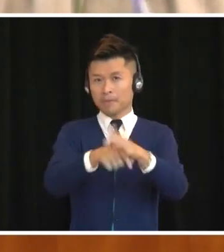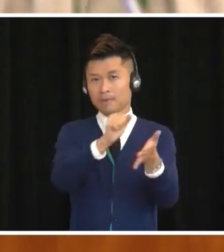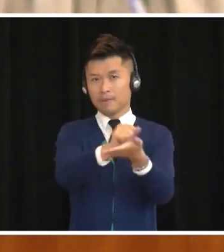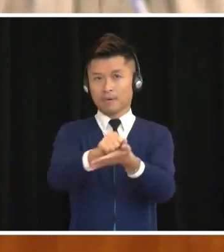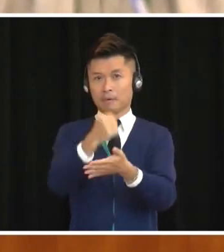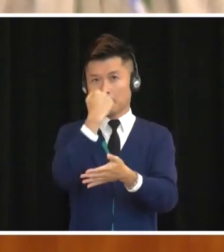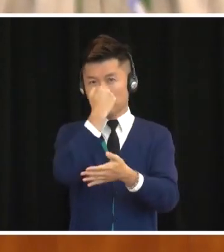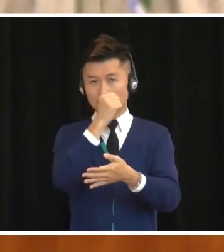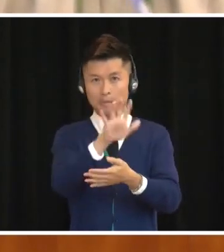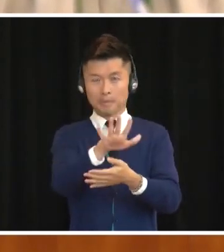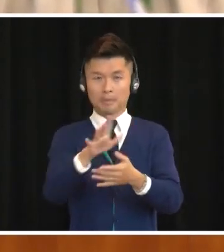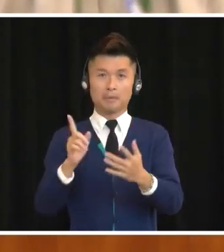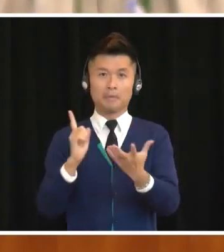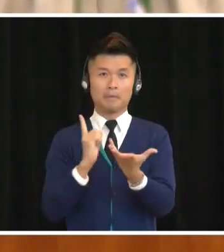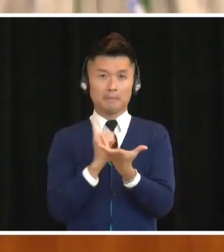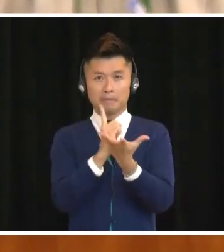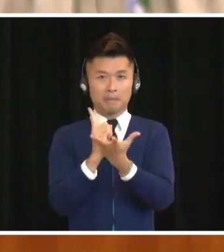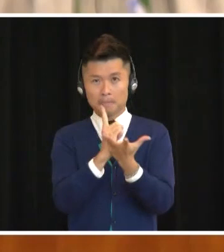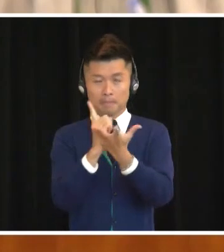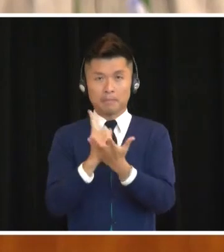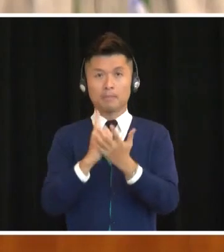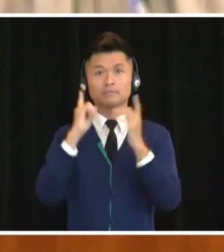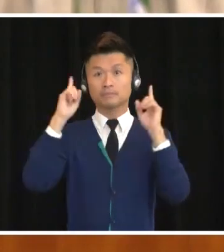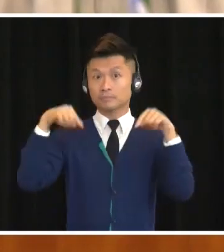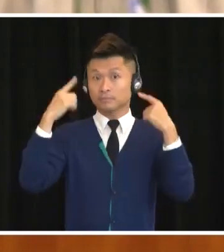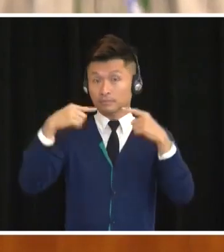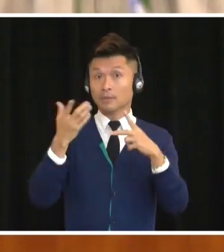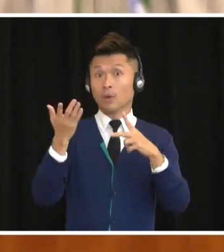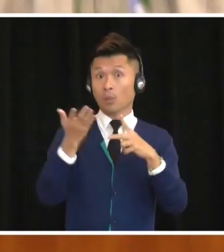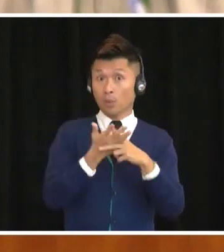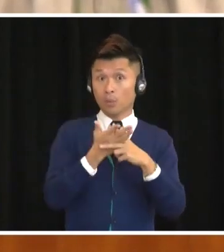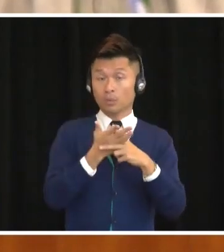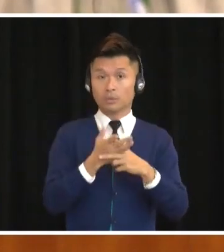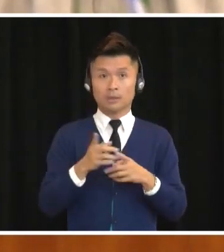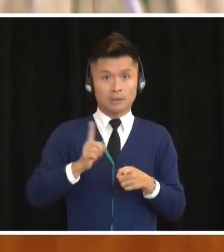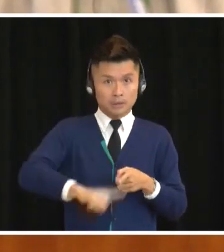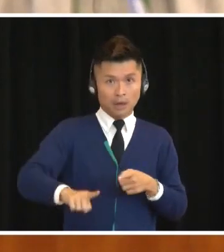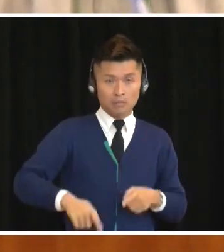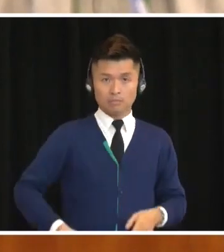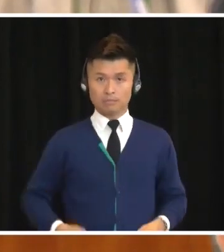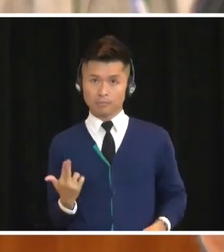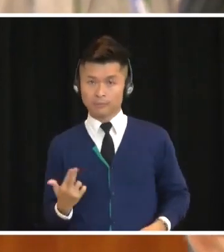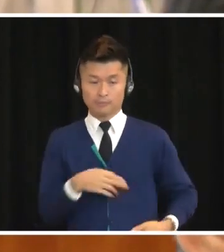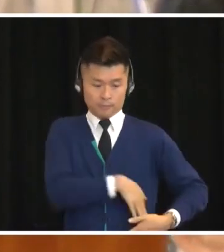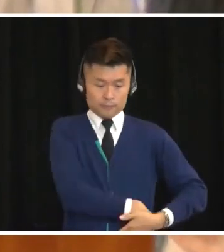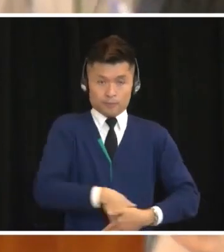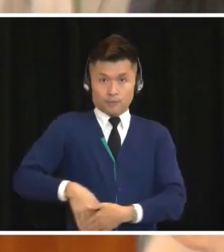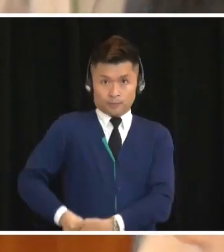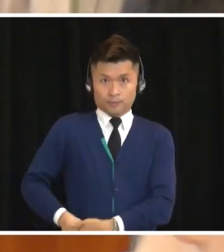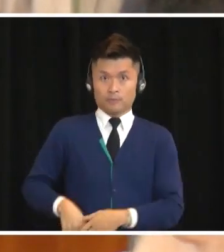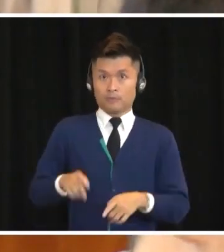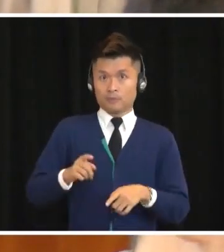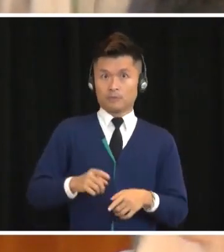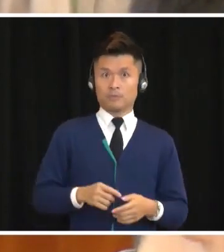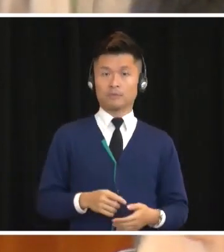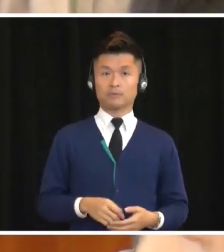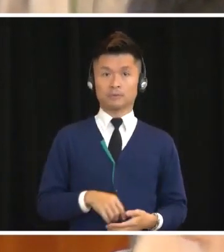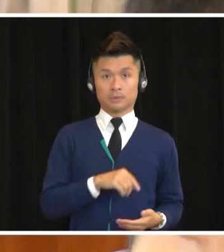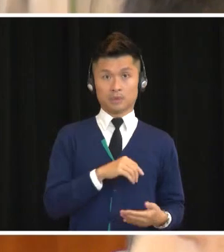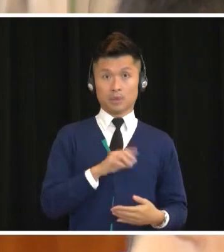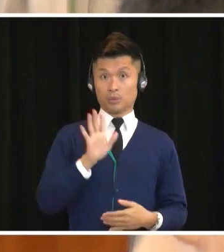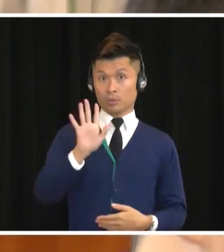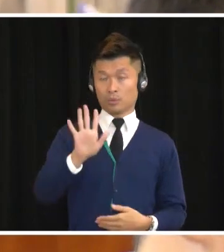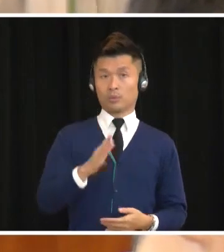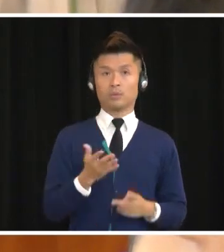friends. These bad friends were former criminals, or his friends